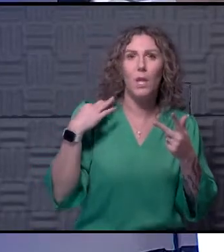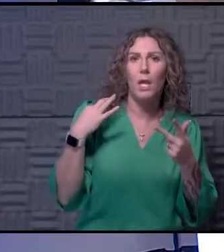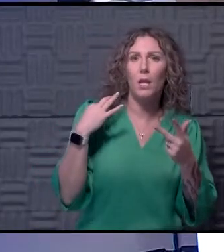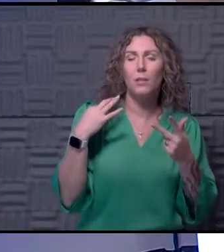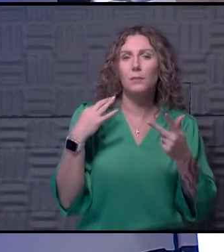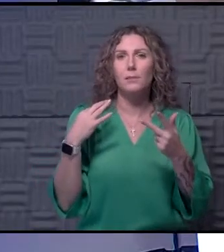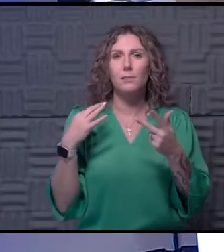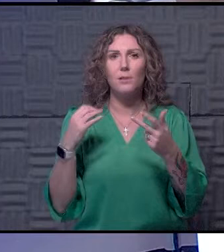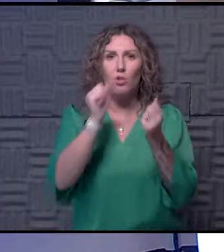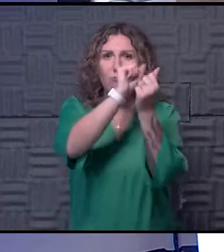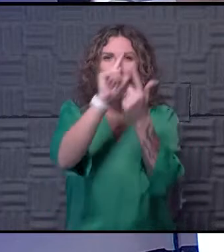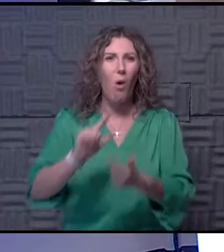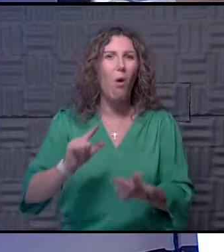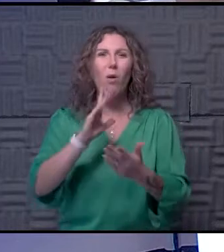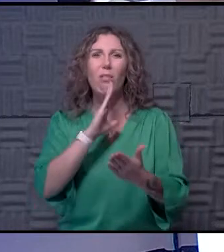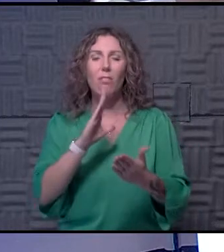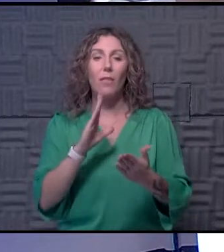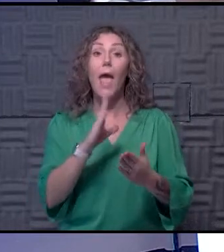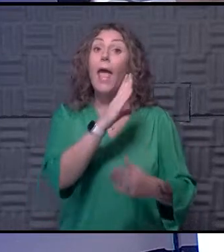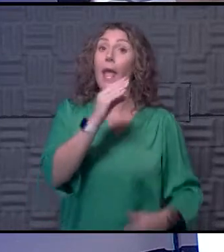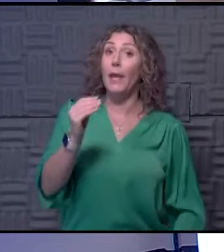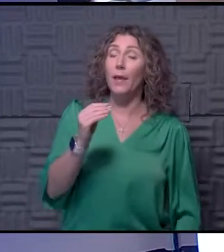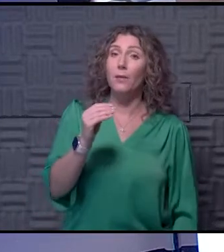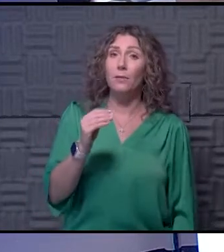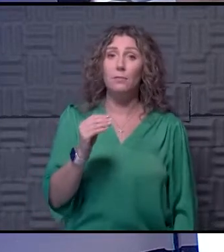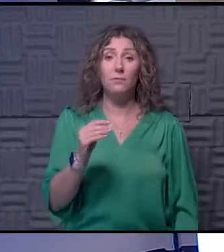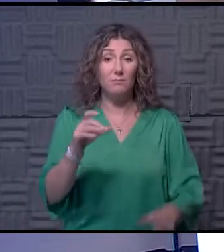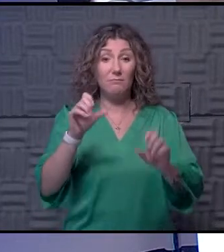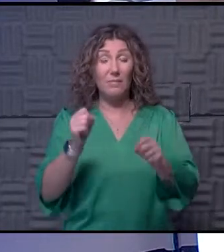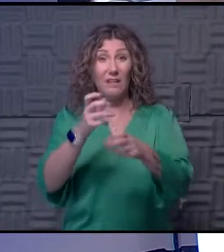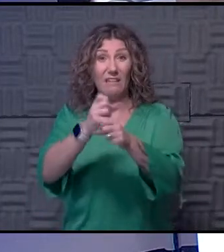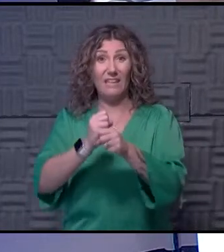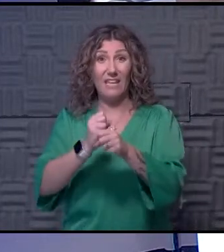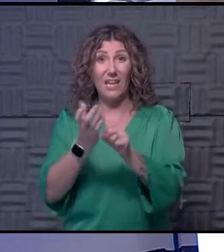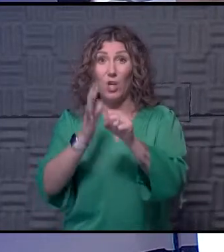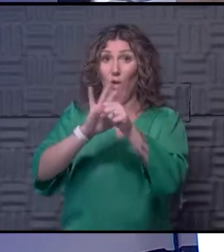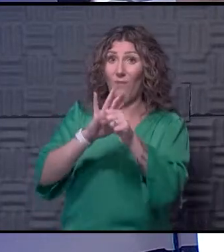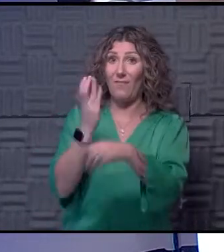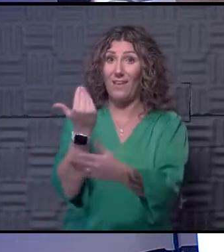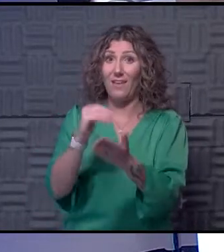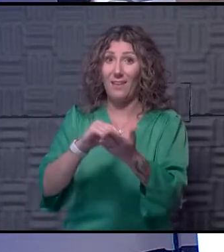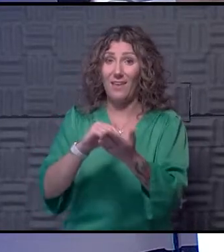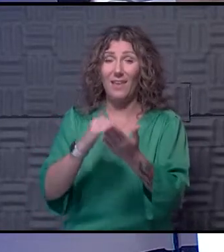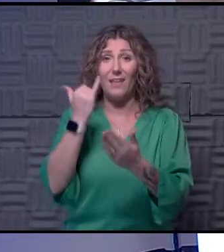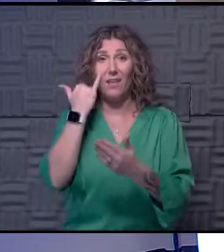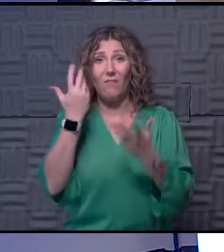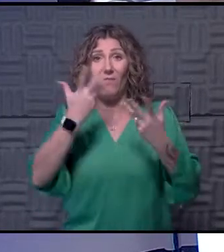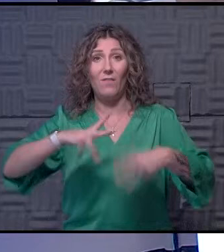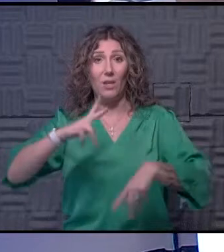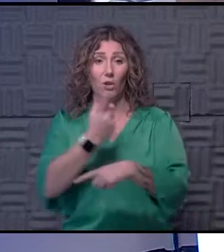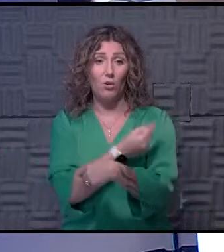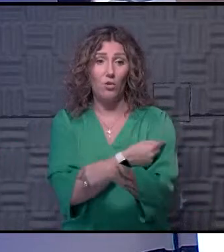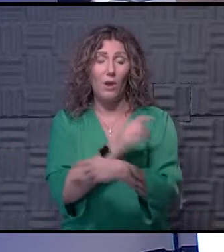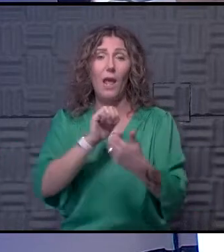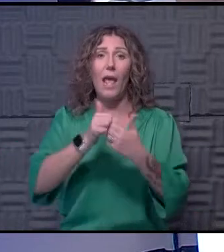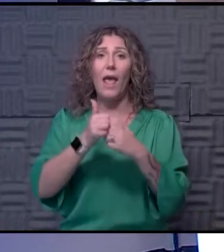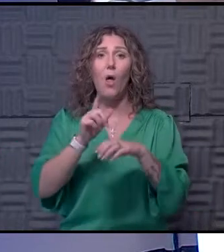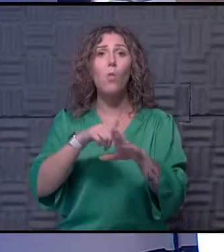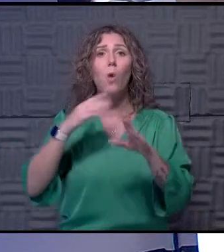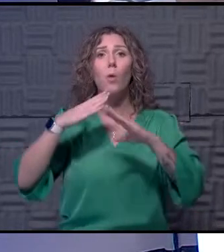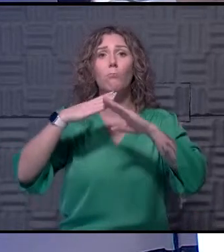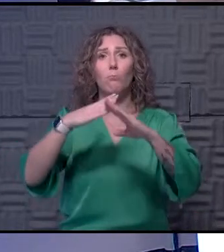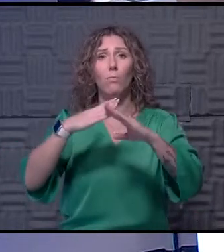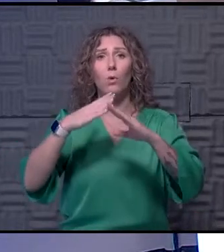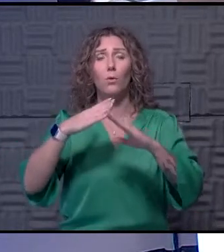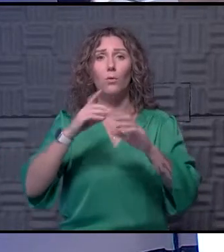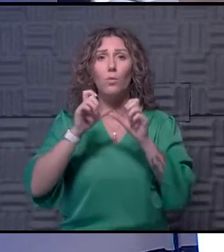far as you know. Those seem to be kind of the, and can I get COVID again once I get the vaccine? How long is this immunity going to last?